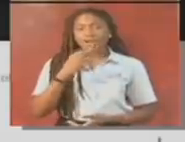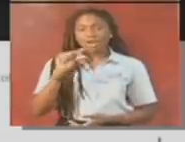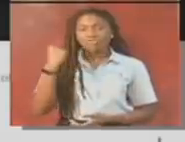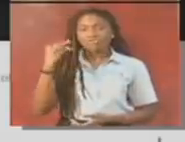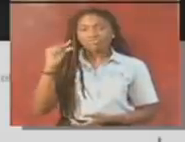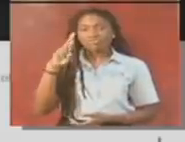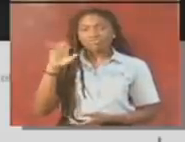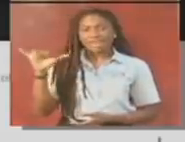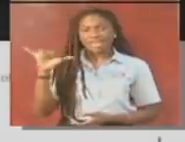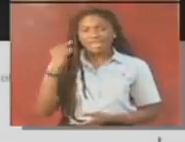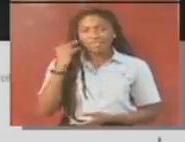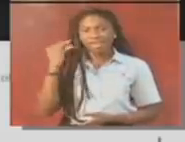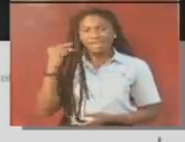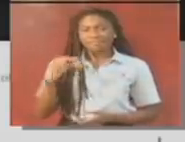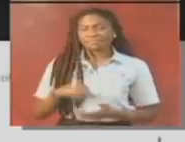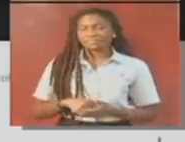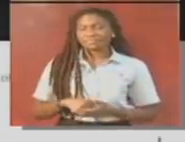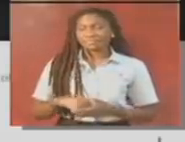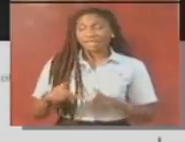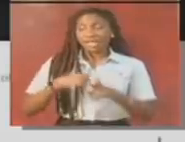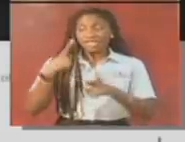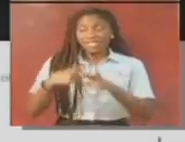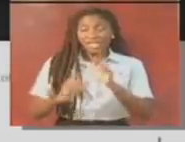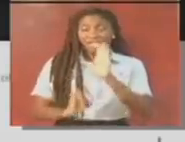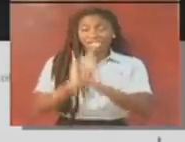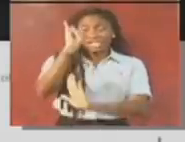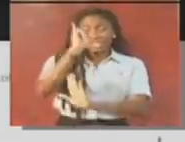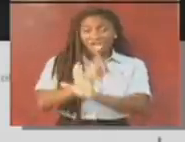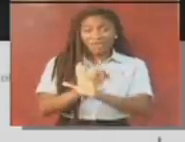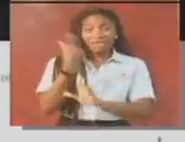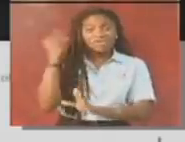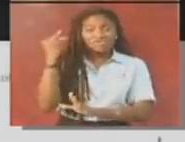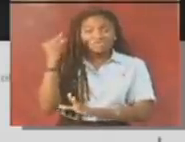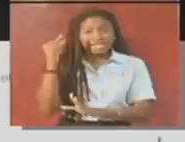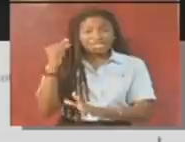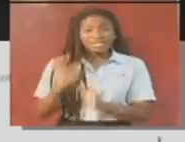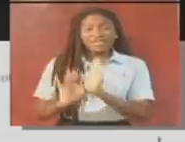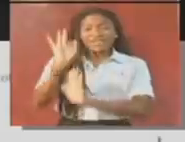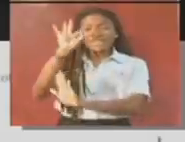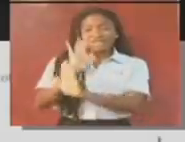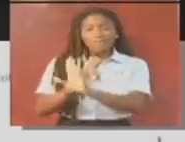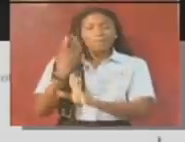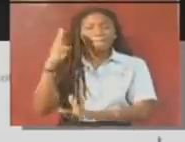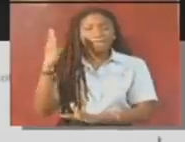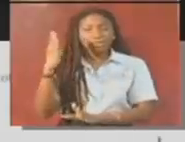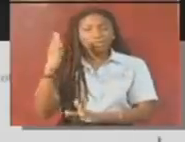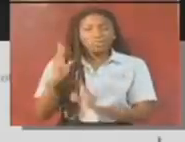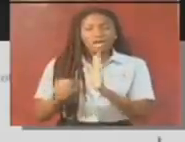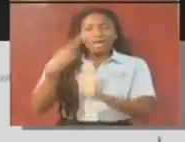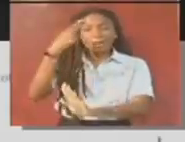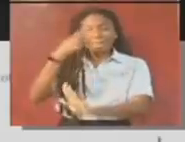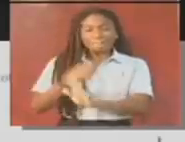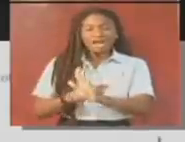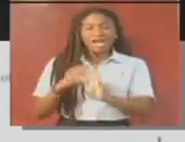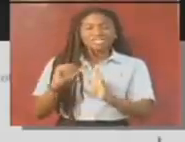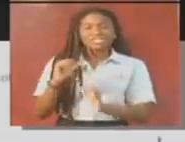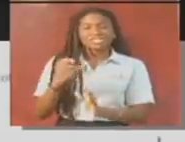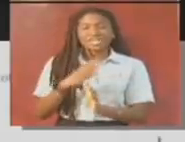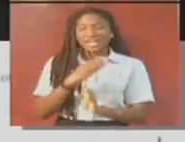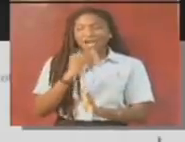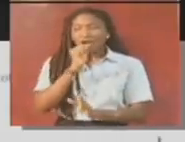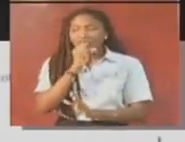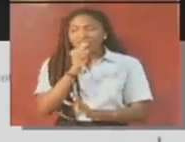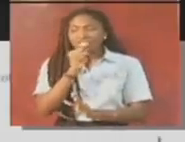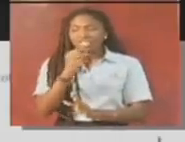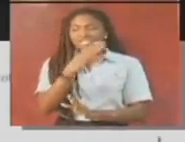at the colored sections for the months of January in green, February in blue, March in April, and the current March in orange, and the